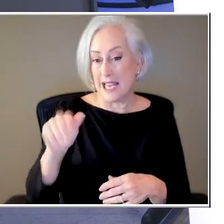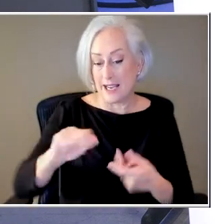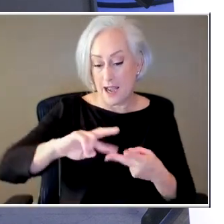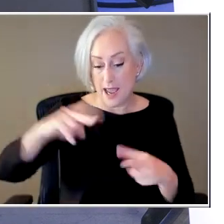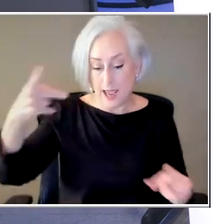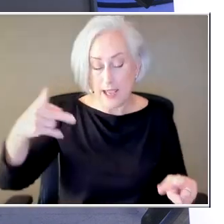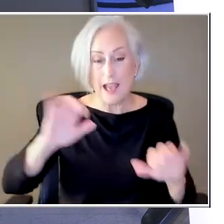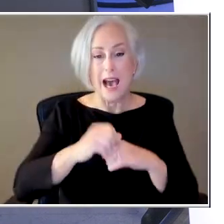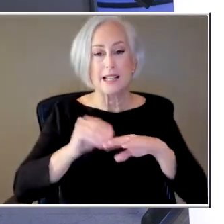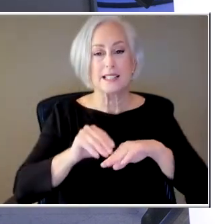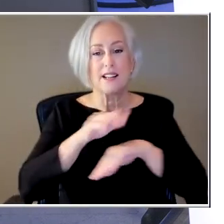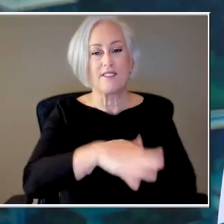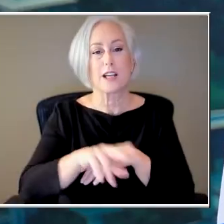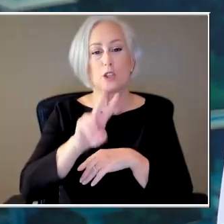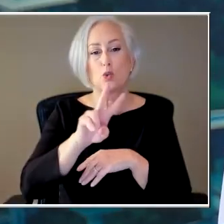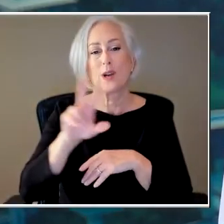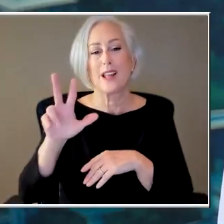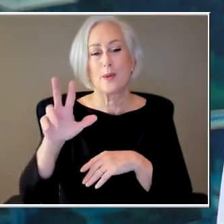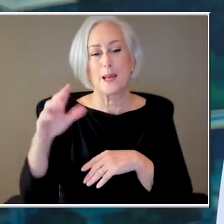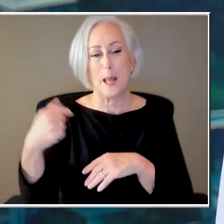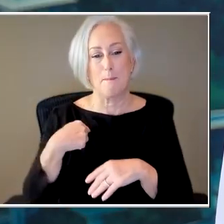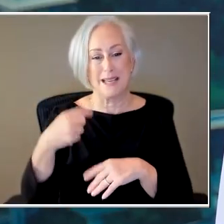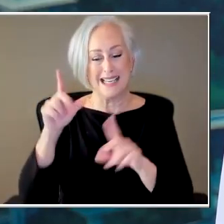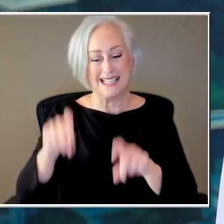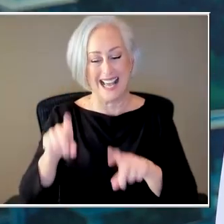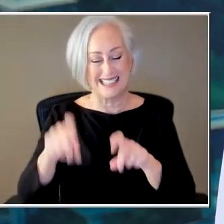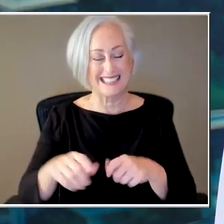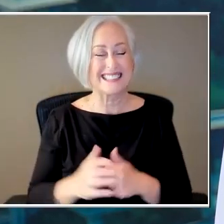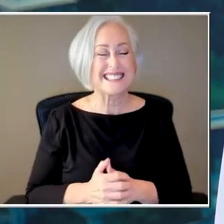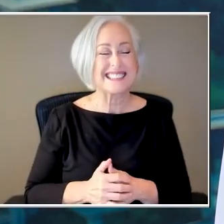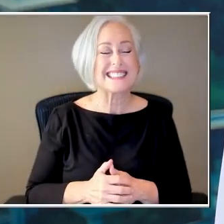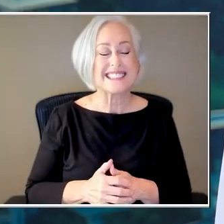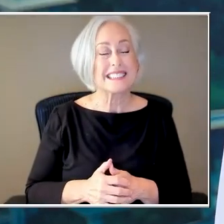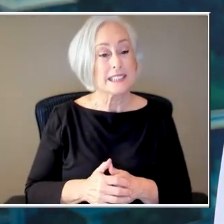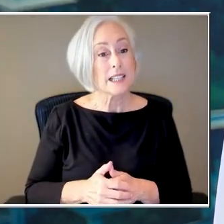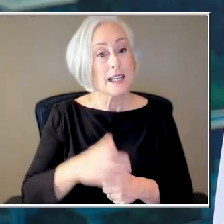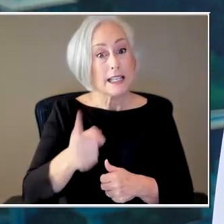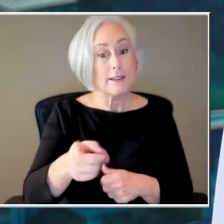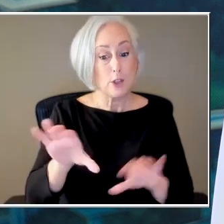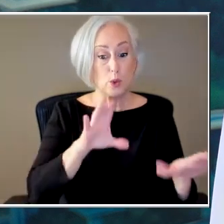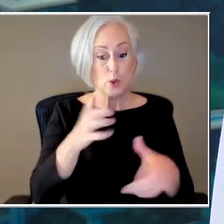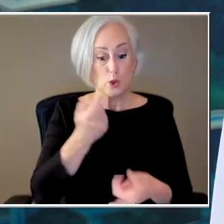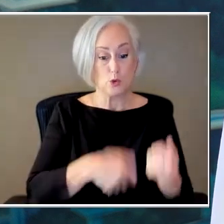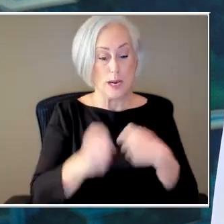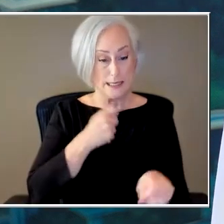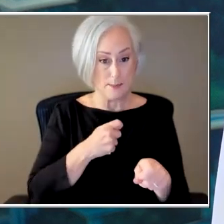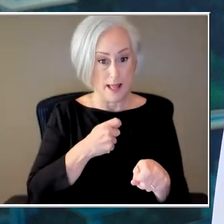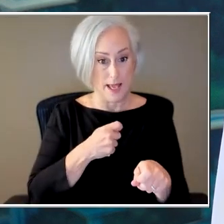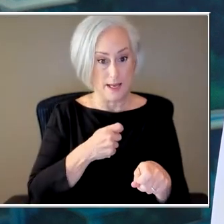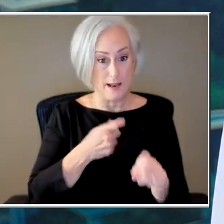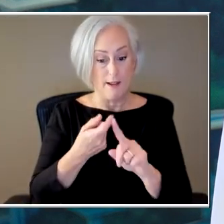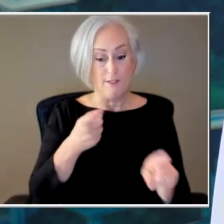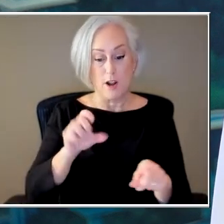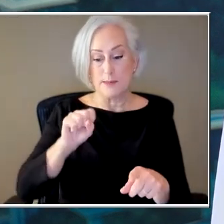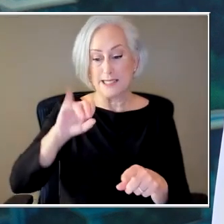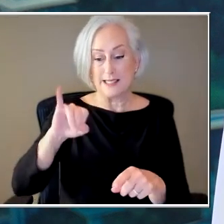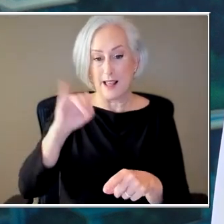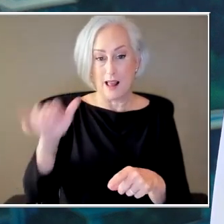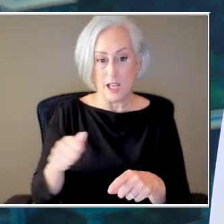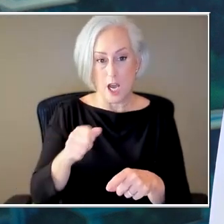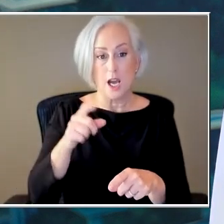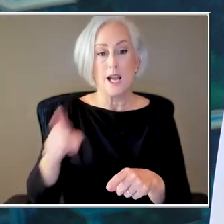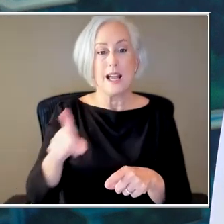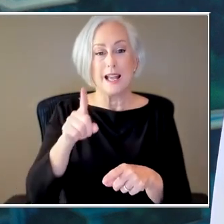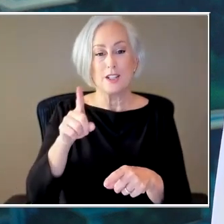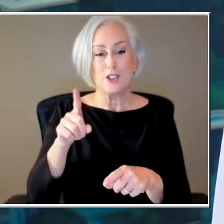23andMe test? Yes, right. Well, so if you undergo a transplant from Celia, and Celia goes and commits